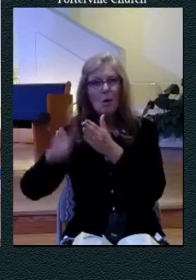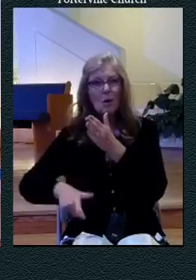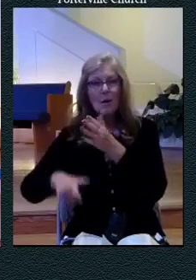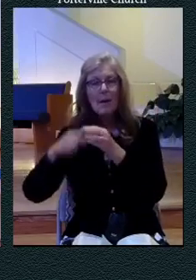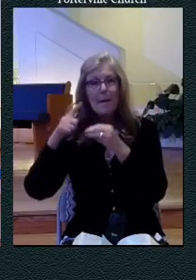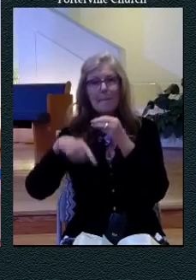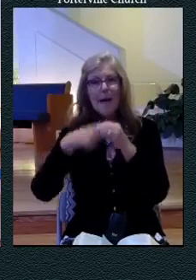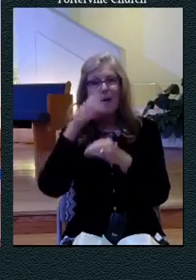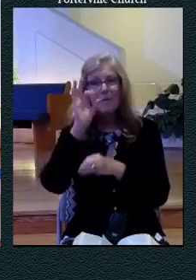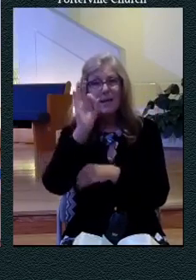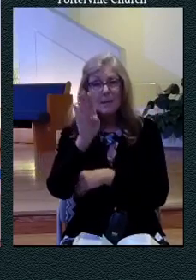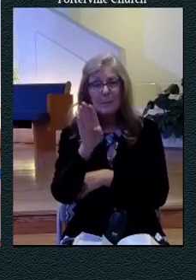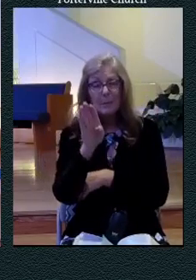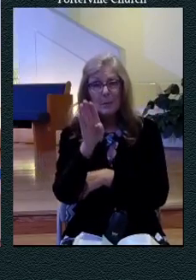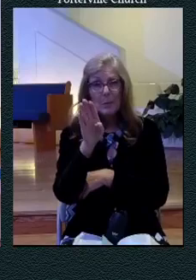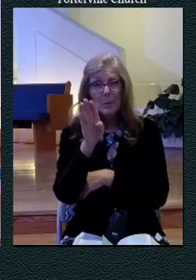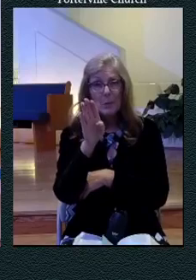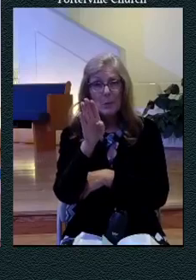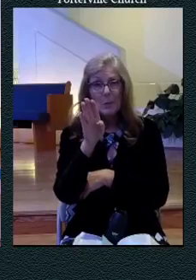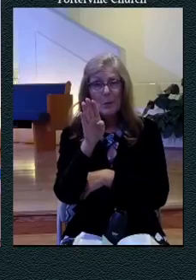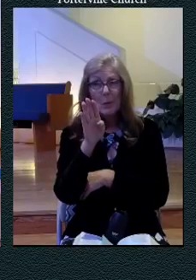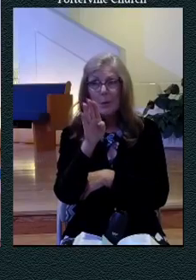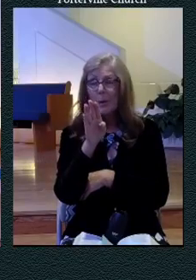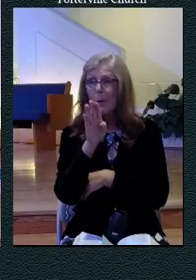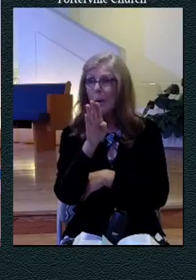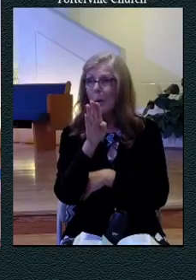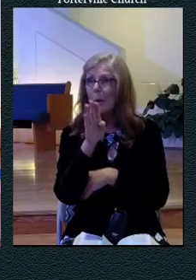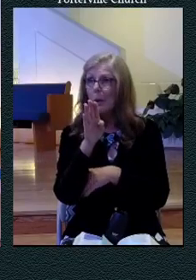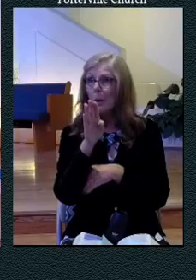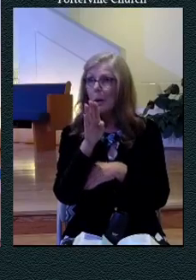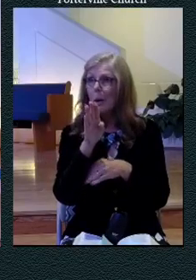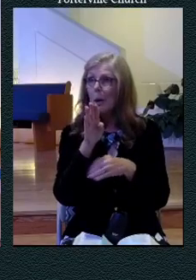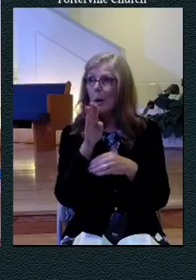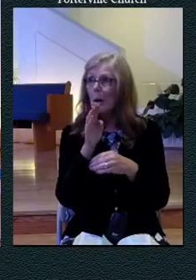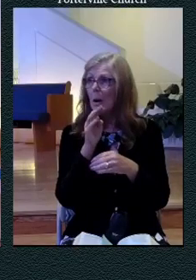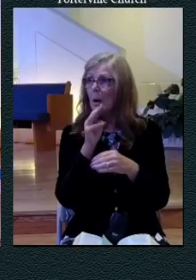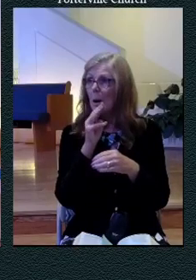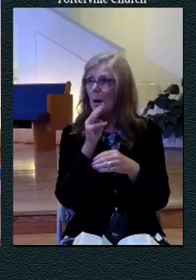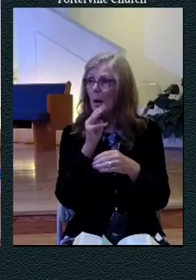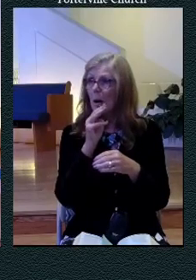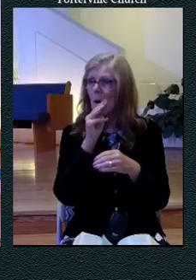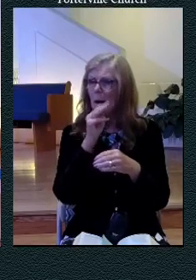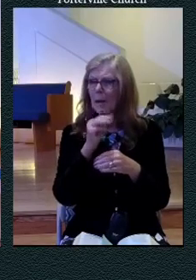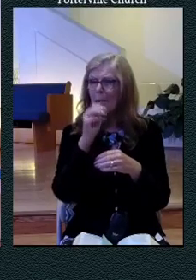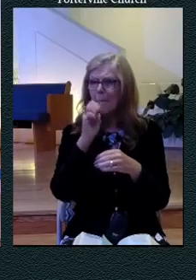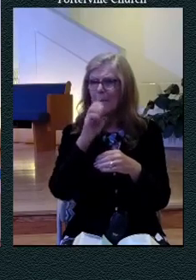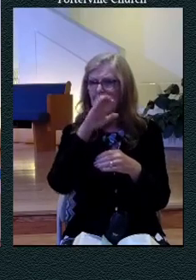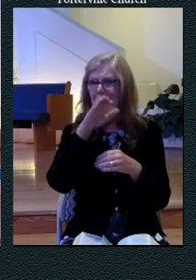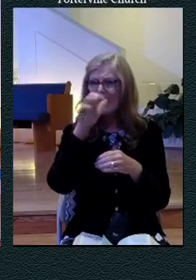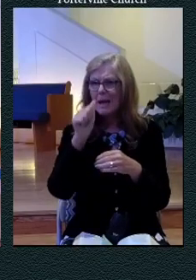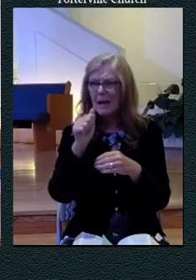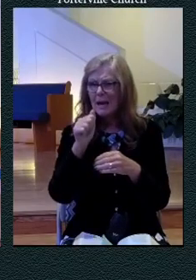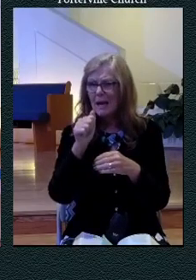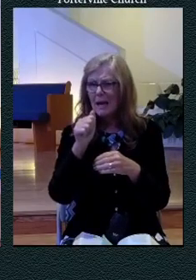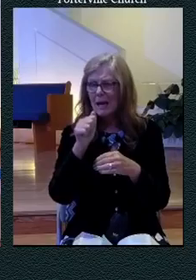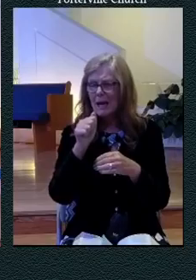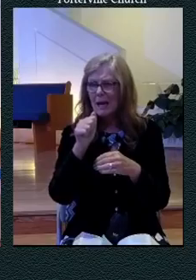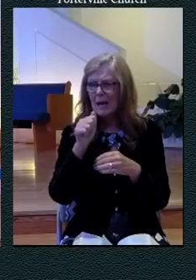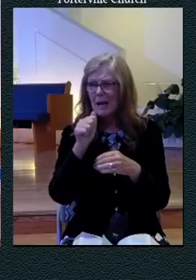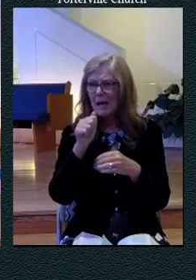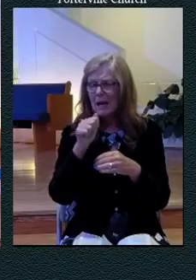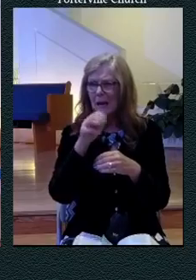Facebook's renaming venture. They're now called Meta, or soon will be called Meta, which is short for